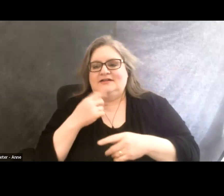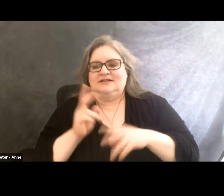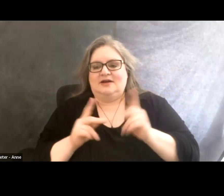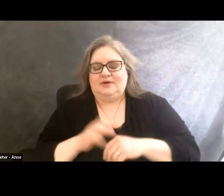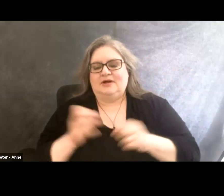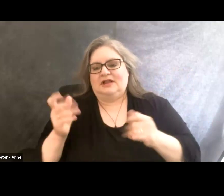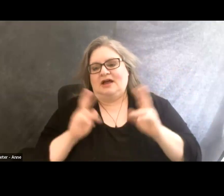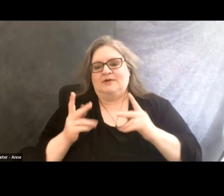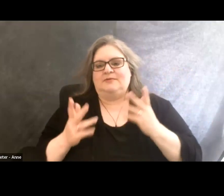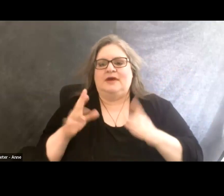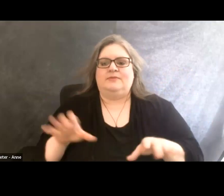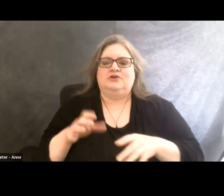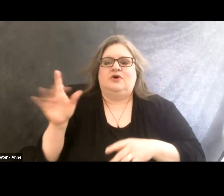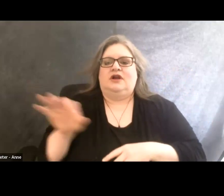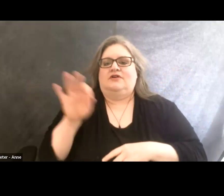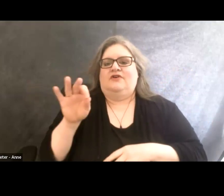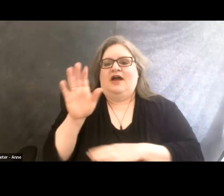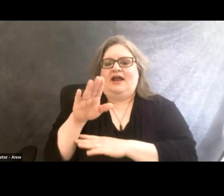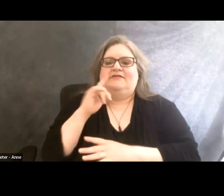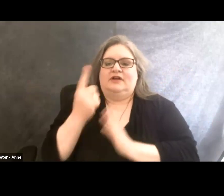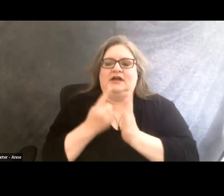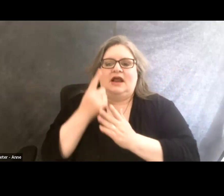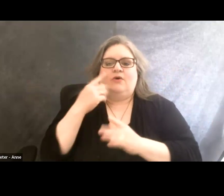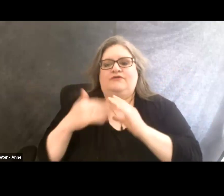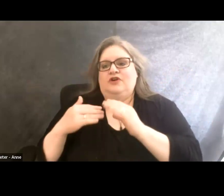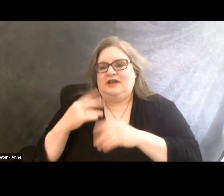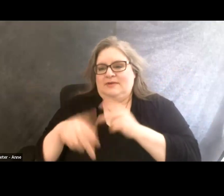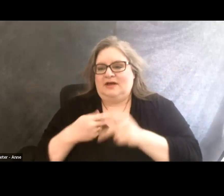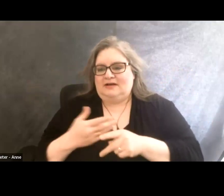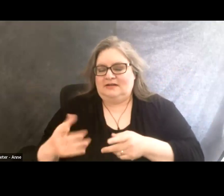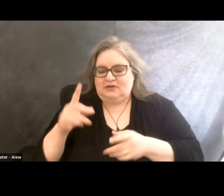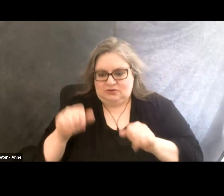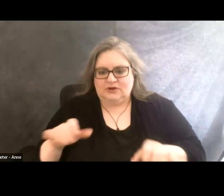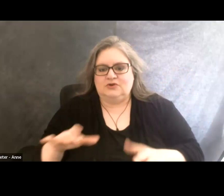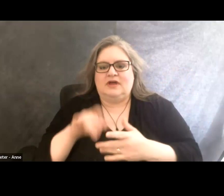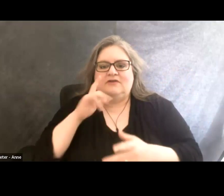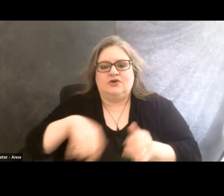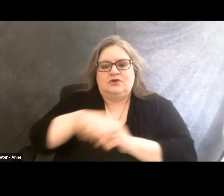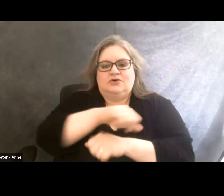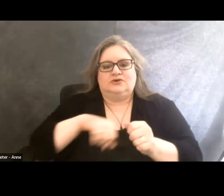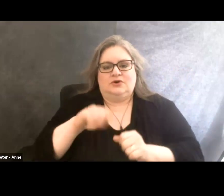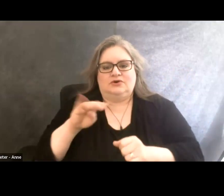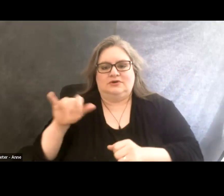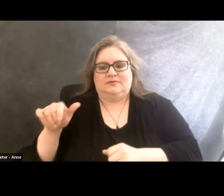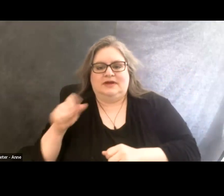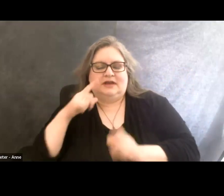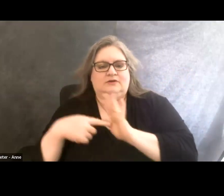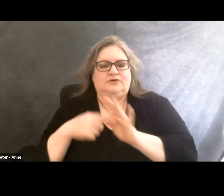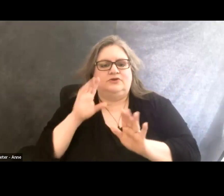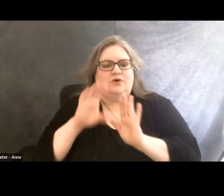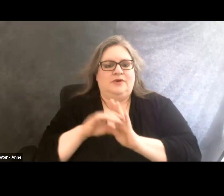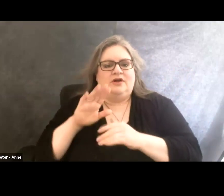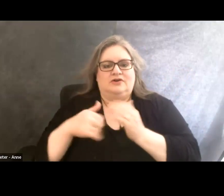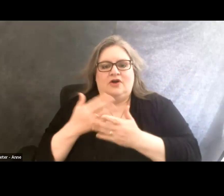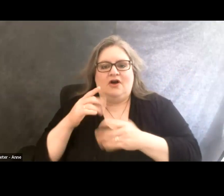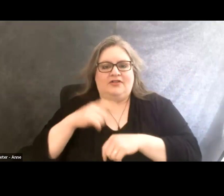of people might do on a Friday afternoon, an hour for email type of thing. You could do that for your social. You shoot pictures all the time in your studio